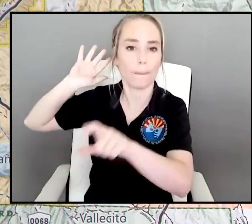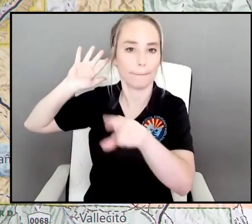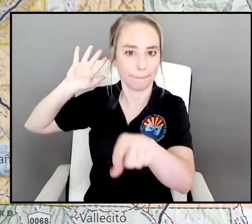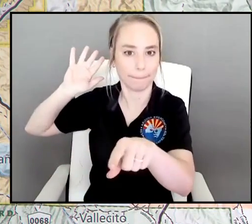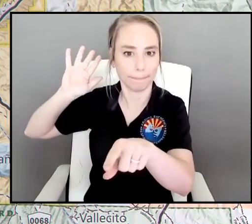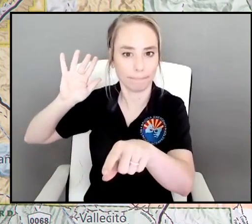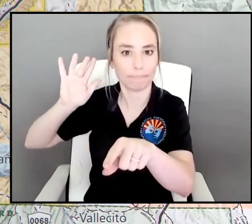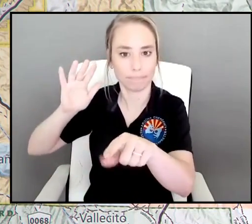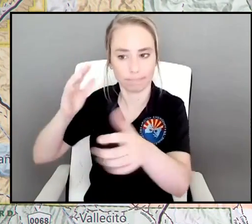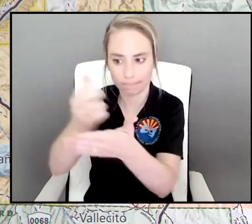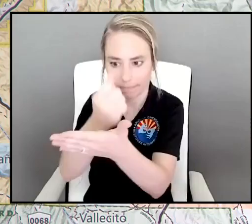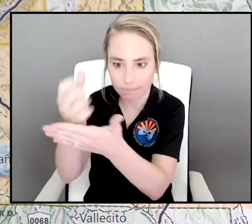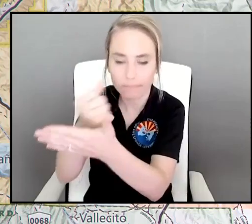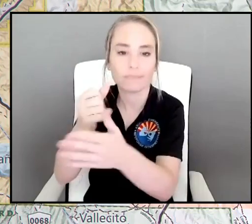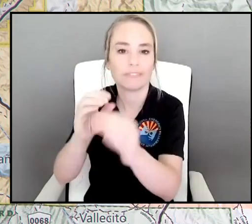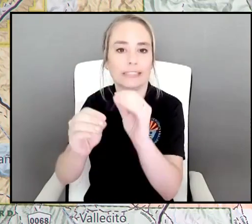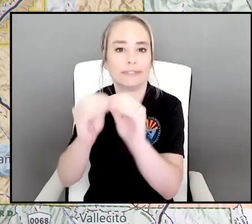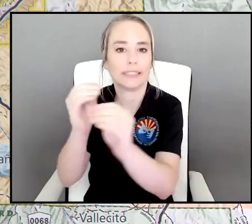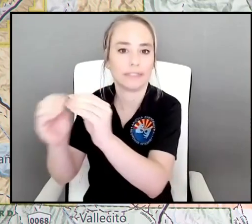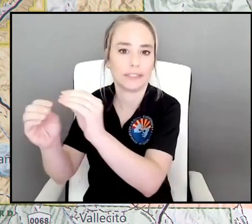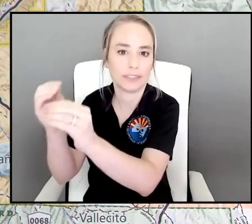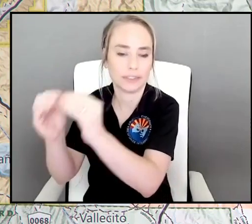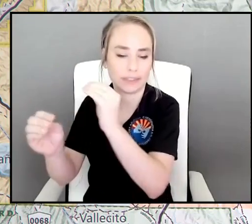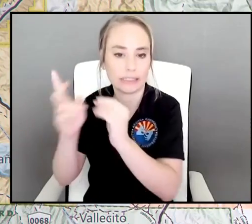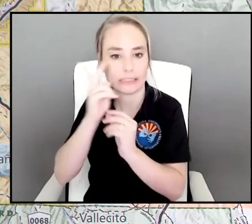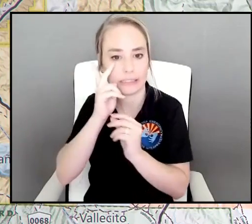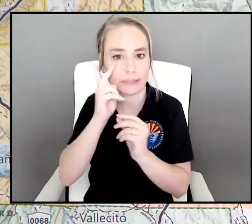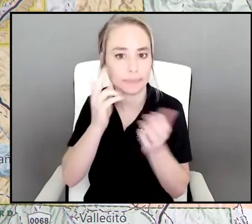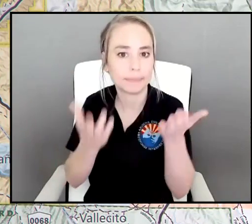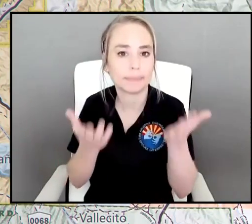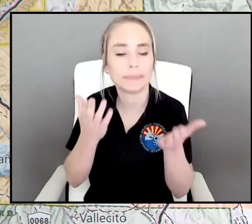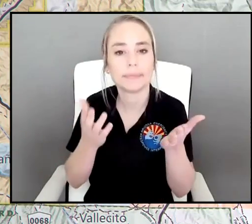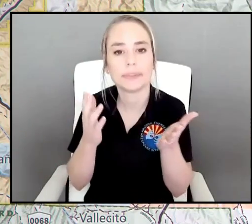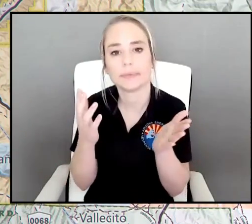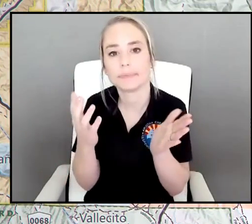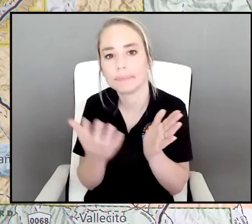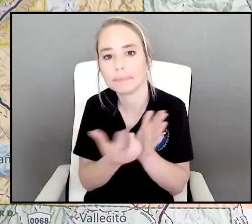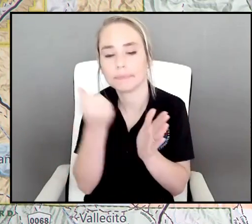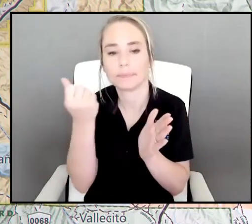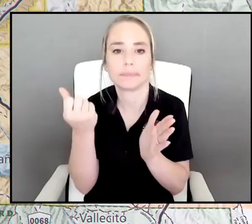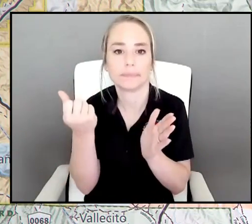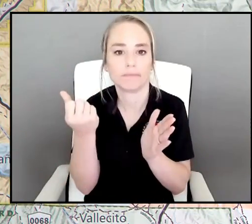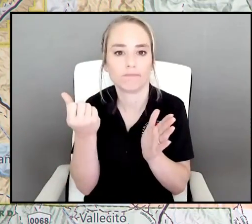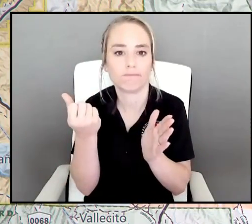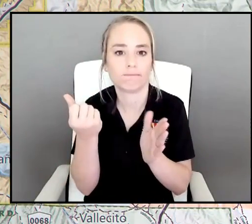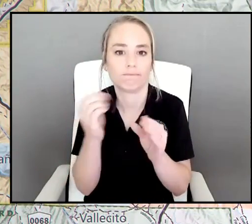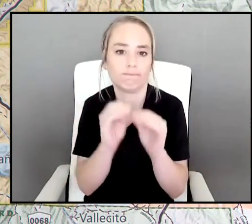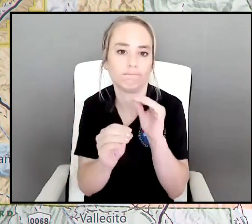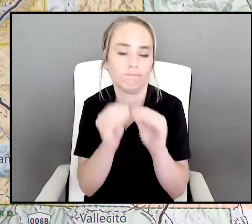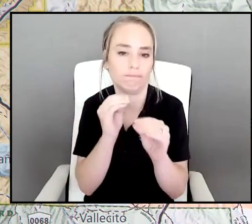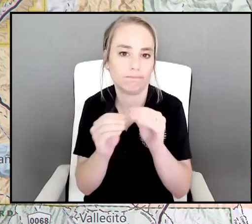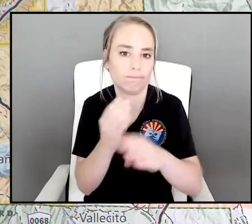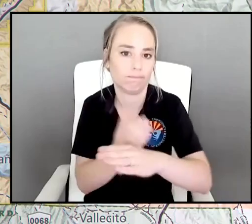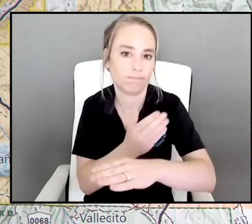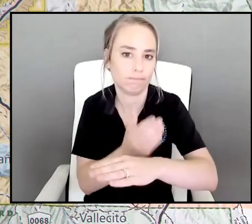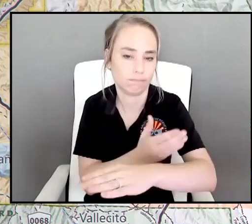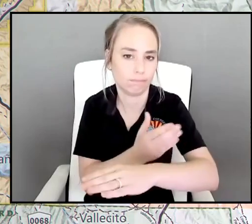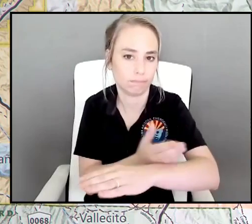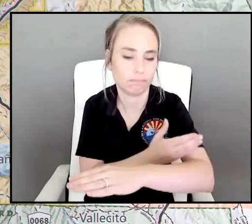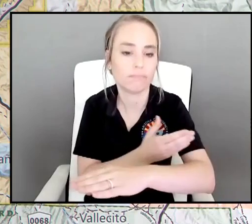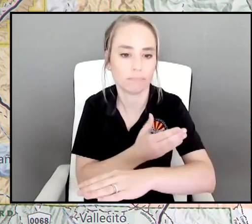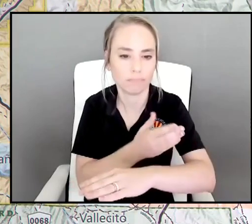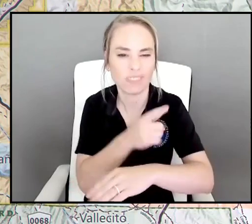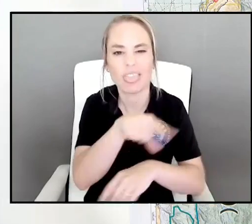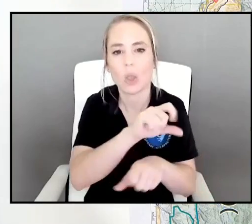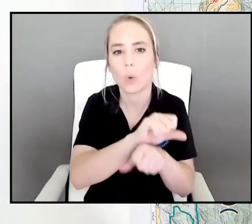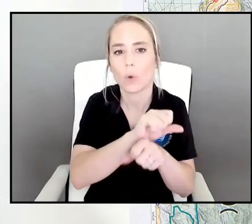the roads. And they're going to get in there and see if they can't get that rehabbed. And they're working with the districts to see